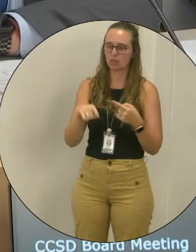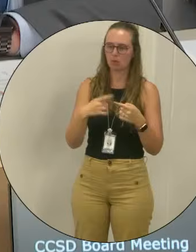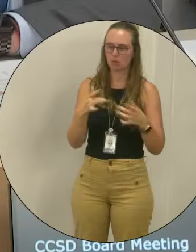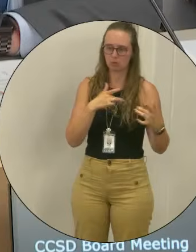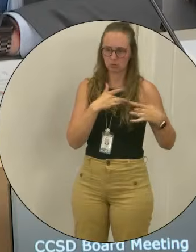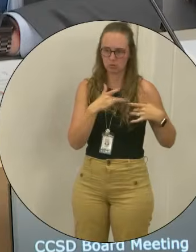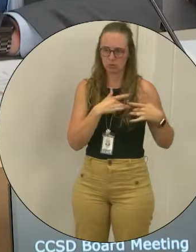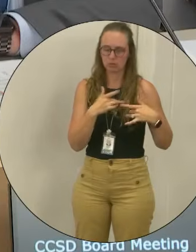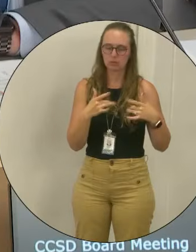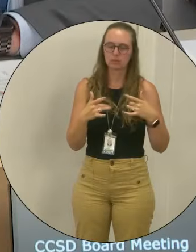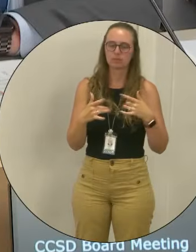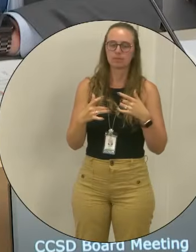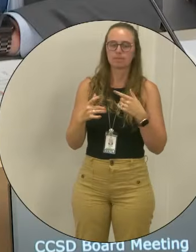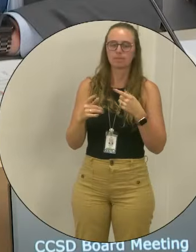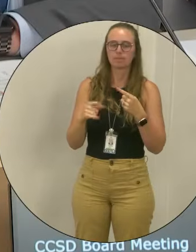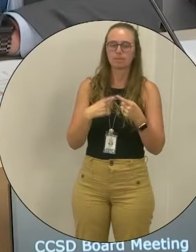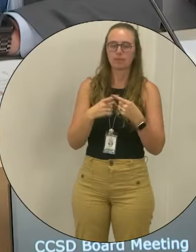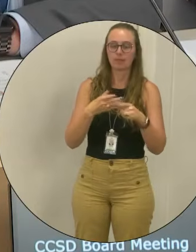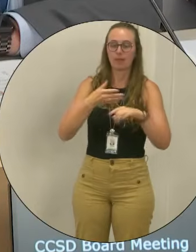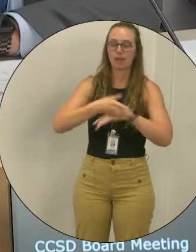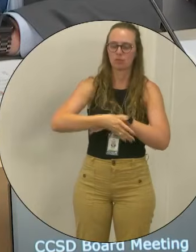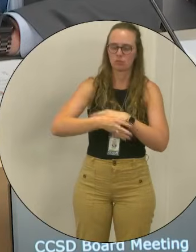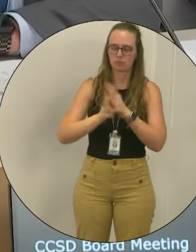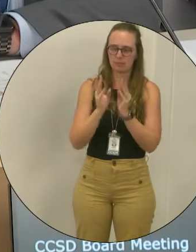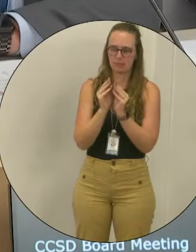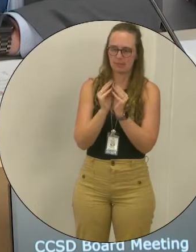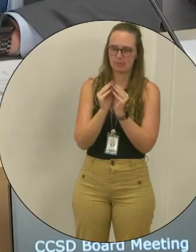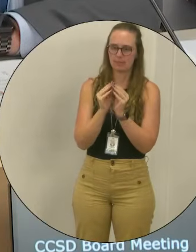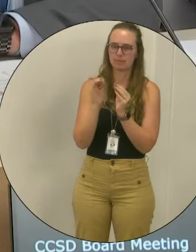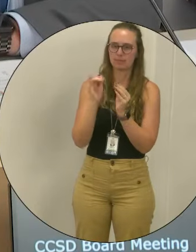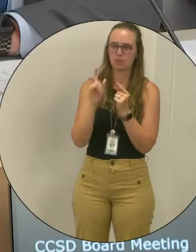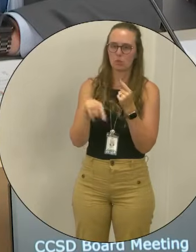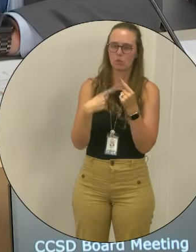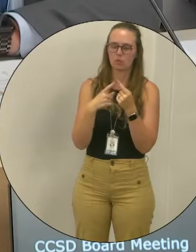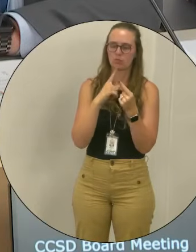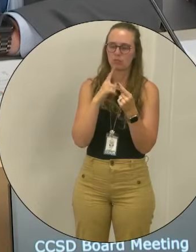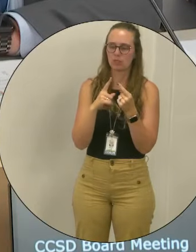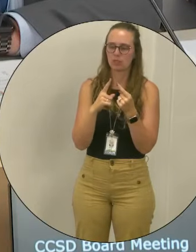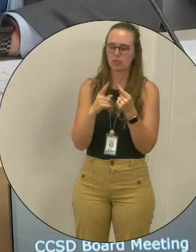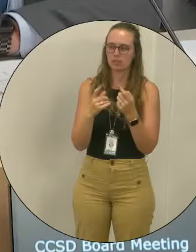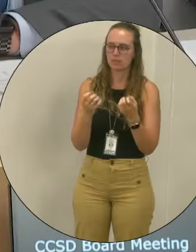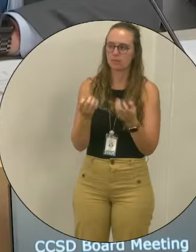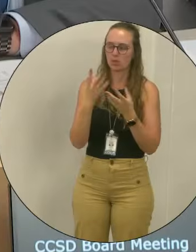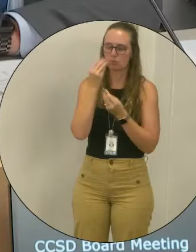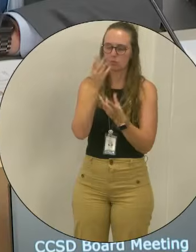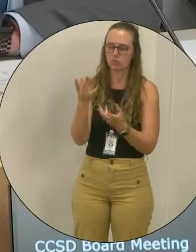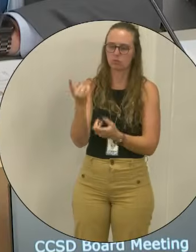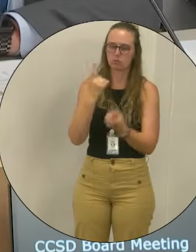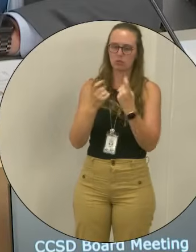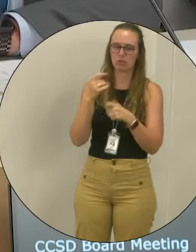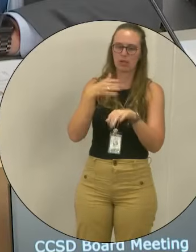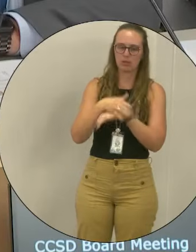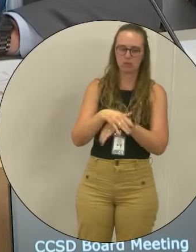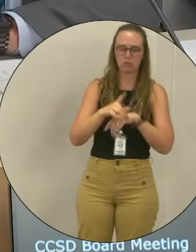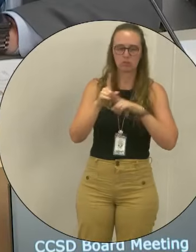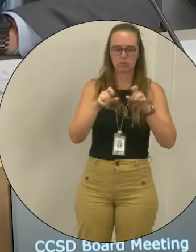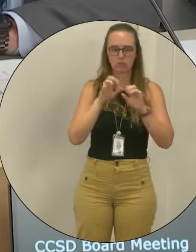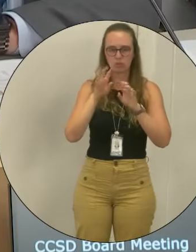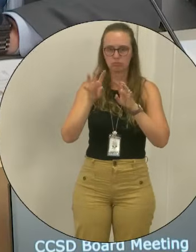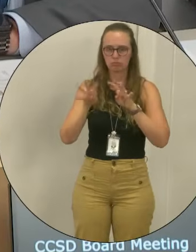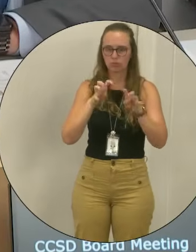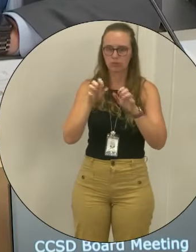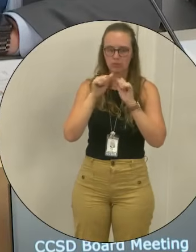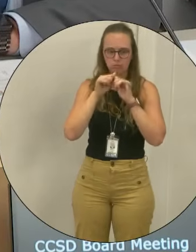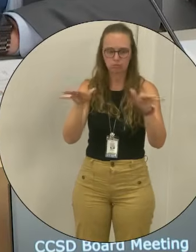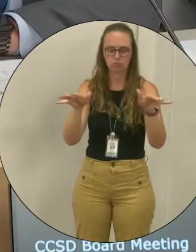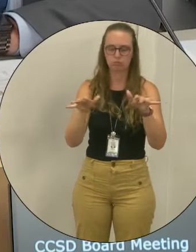concerns. And then after the town hall, that's when we really get a lot of the information once we send out the surveys to the students,